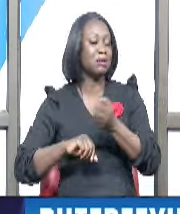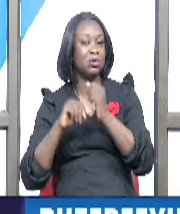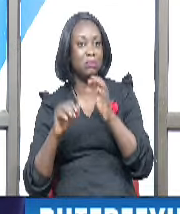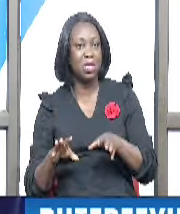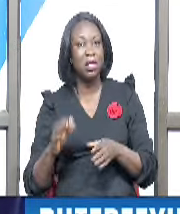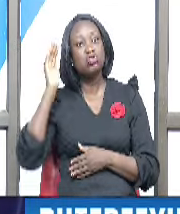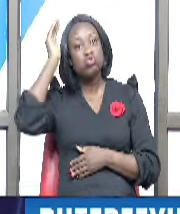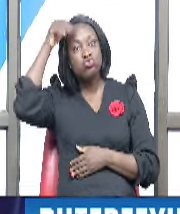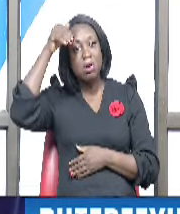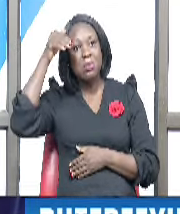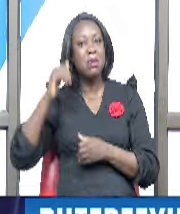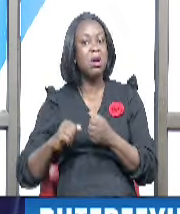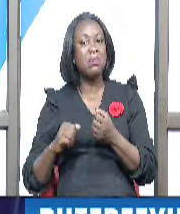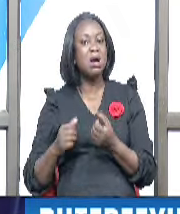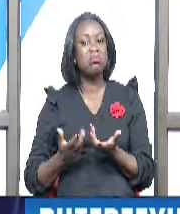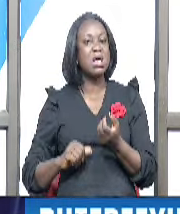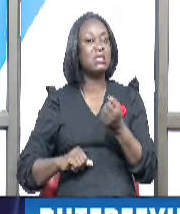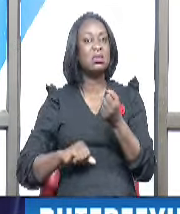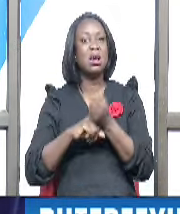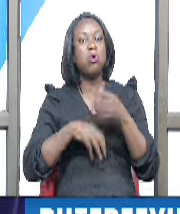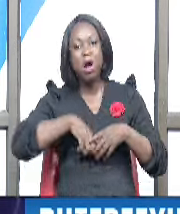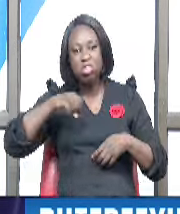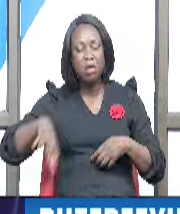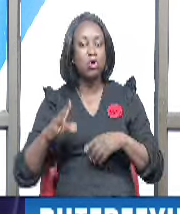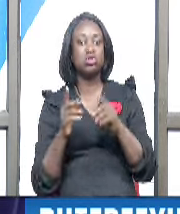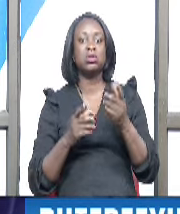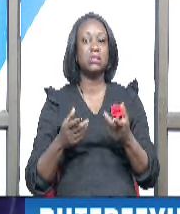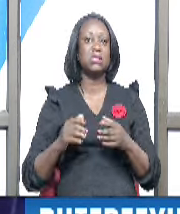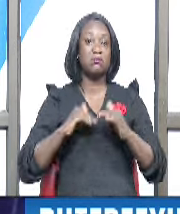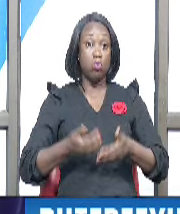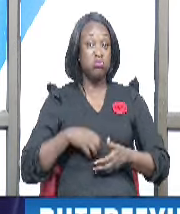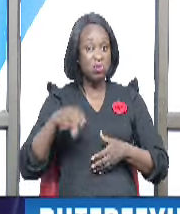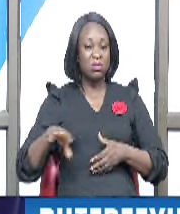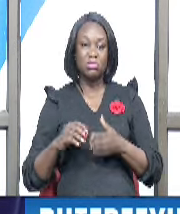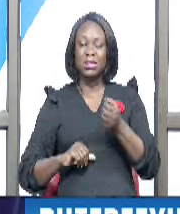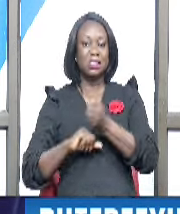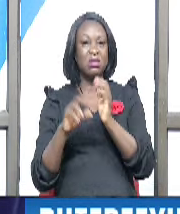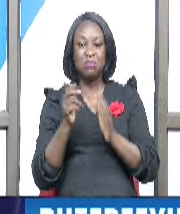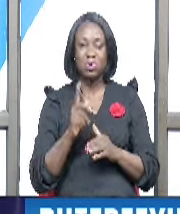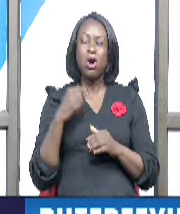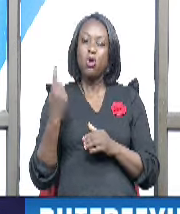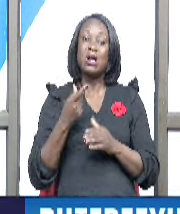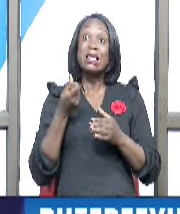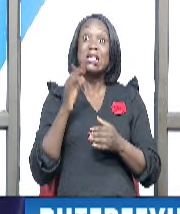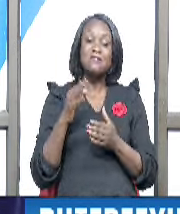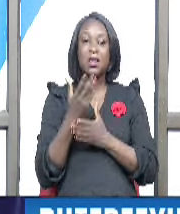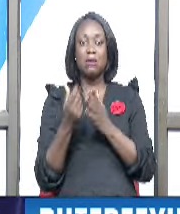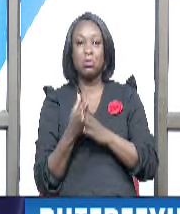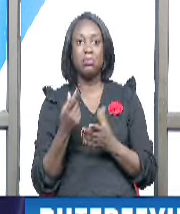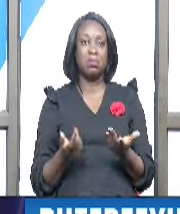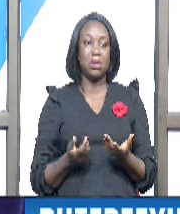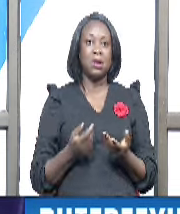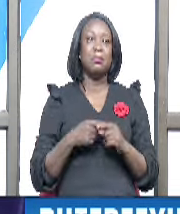his party, they are totally against the abortion. They say unless otherwise, but nobody, every pregnancy deserves a